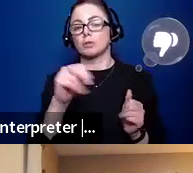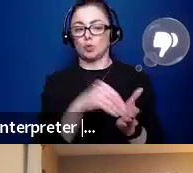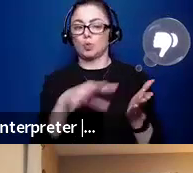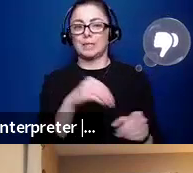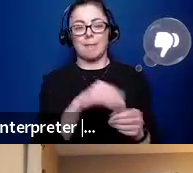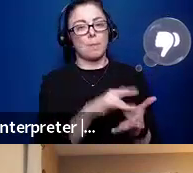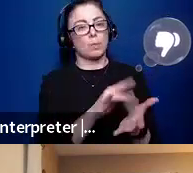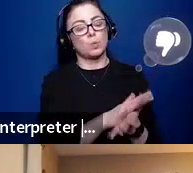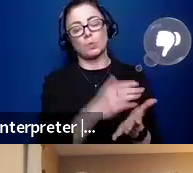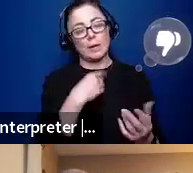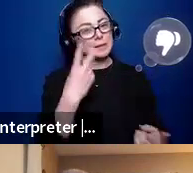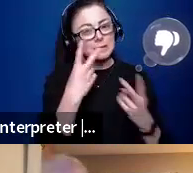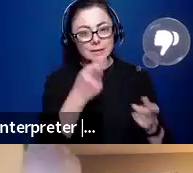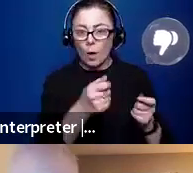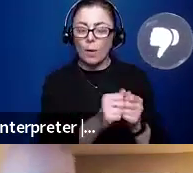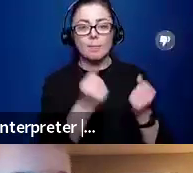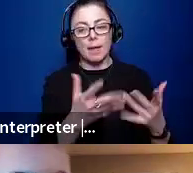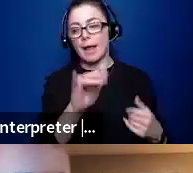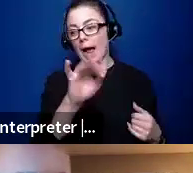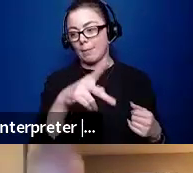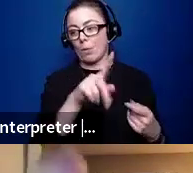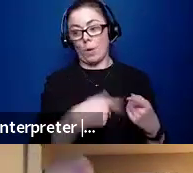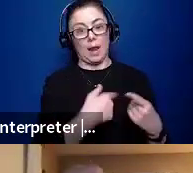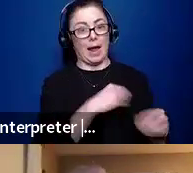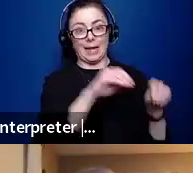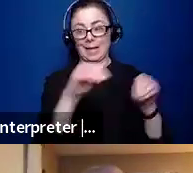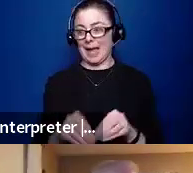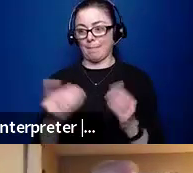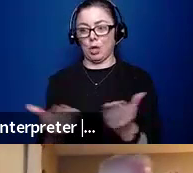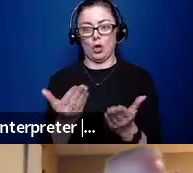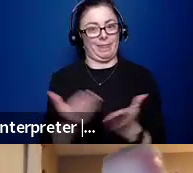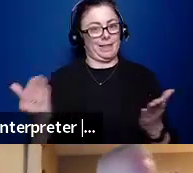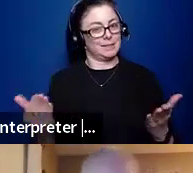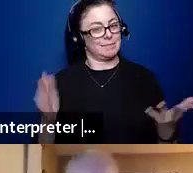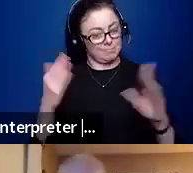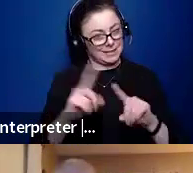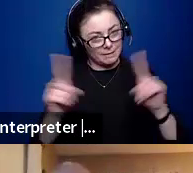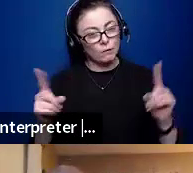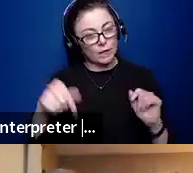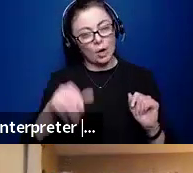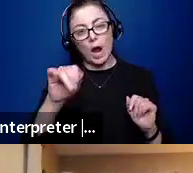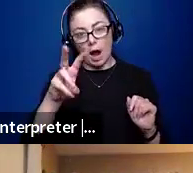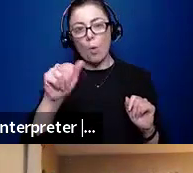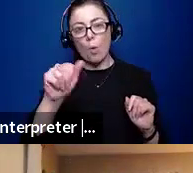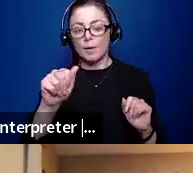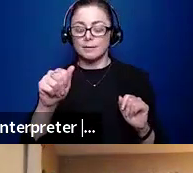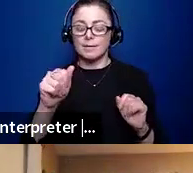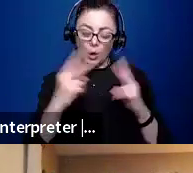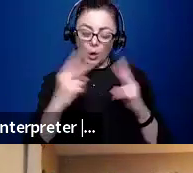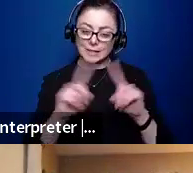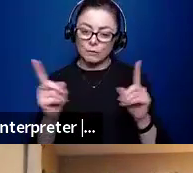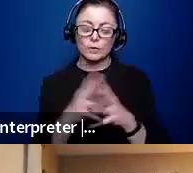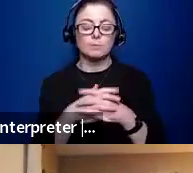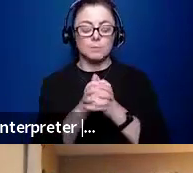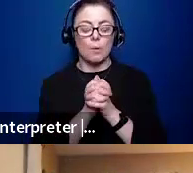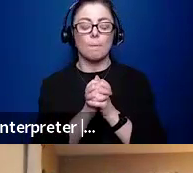lot of IEPs, but when I came here, the things were very, very different in Iowa. So to have